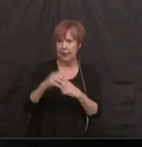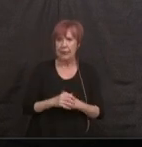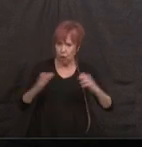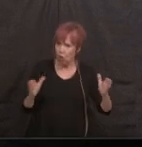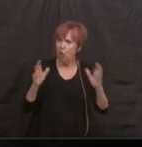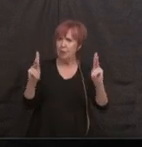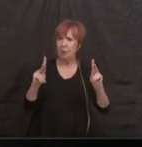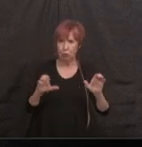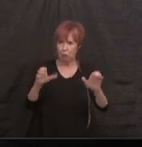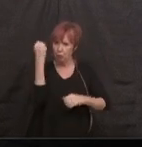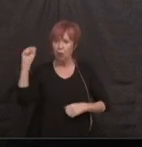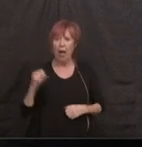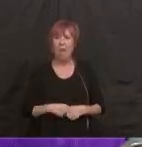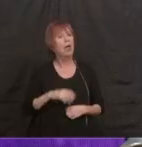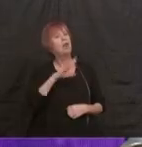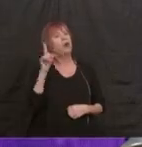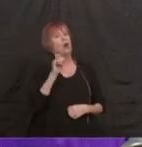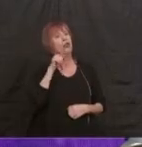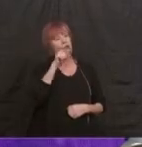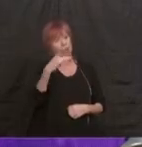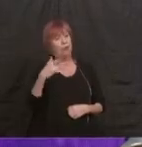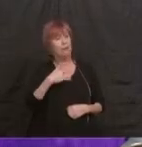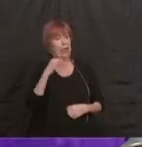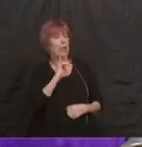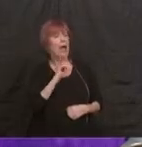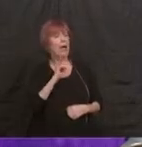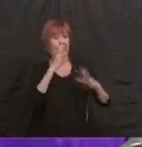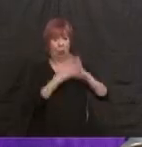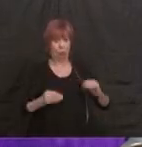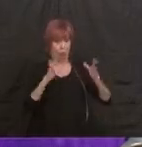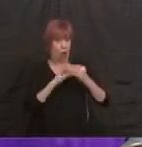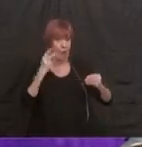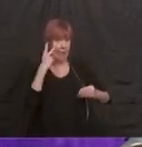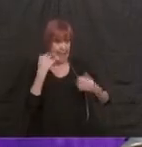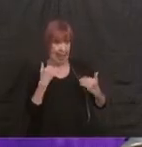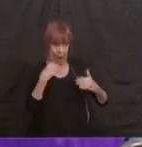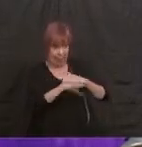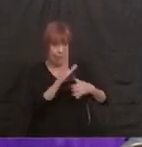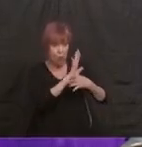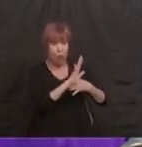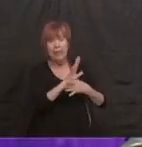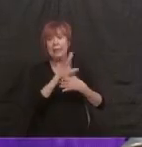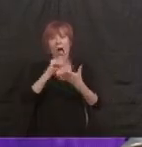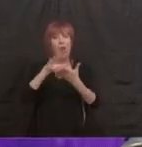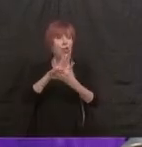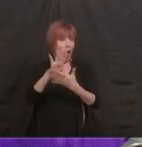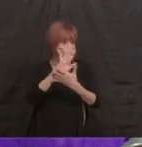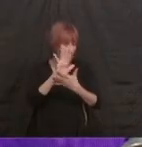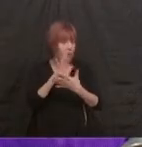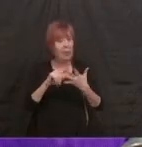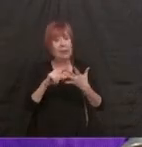you feel like that the narratives we're seeing in movies and in documentaries